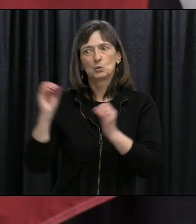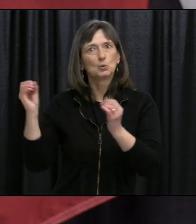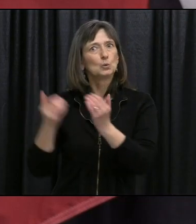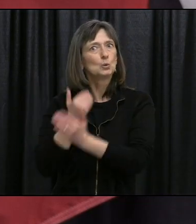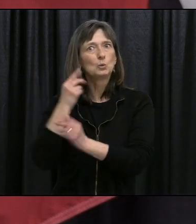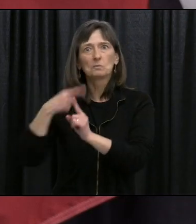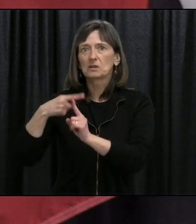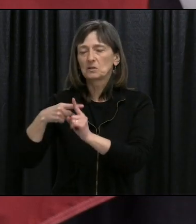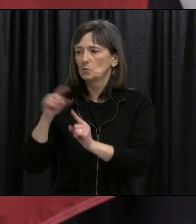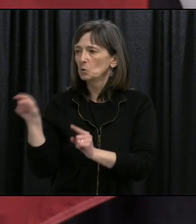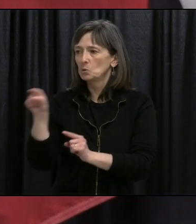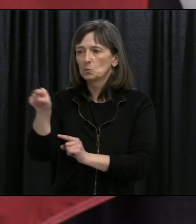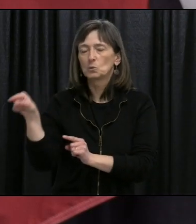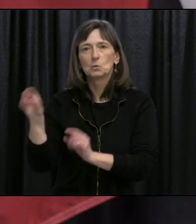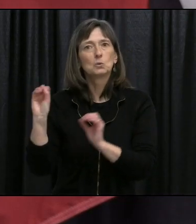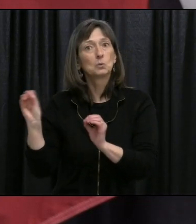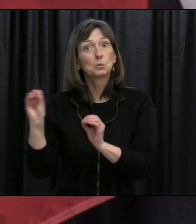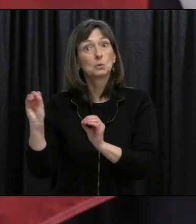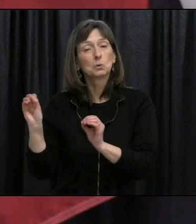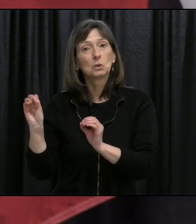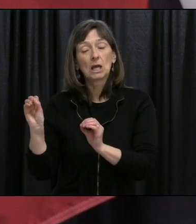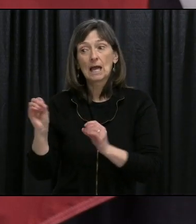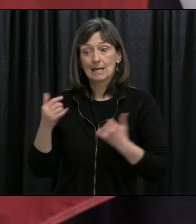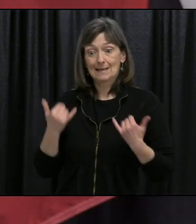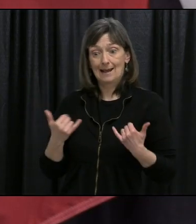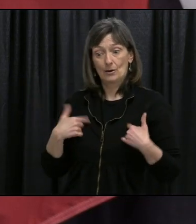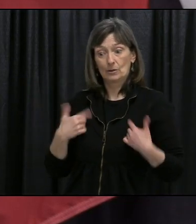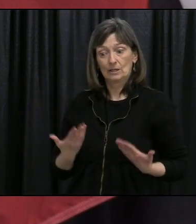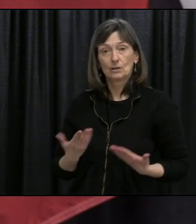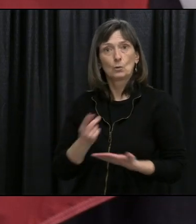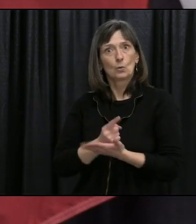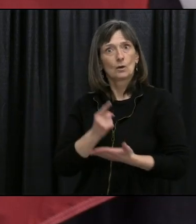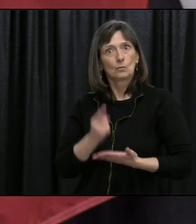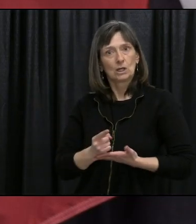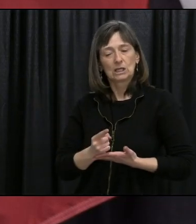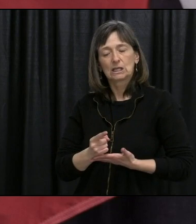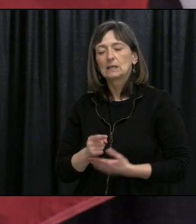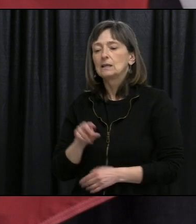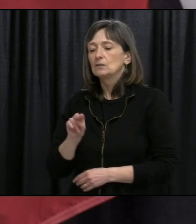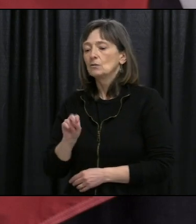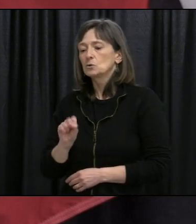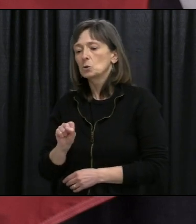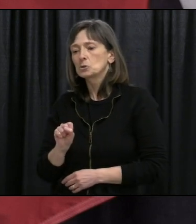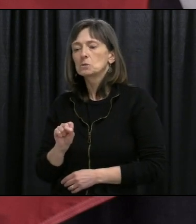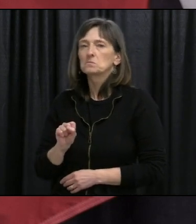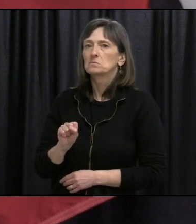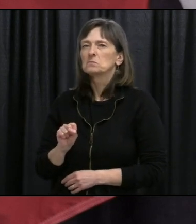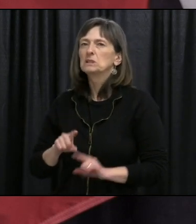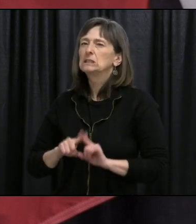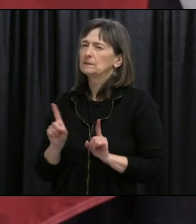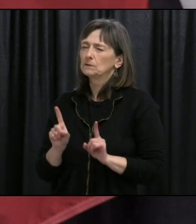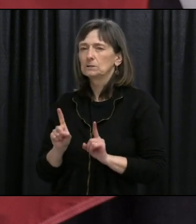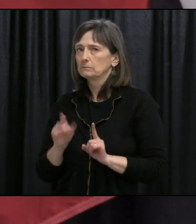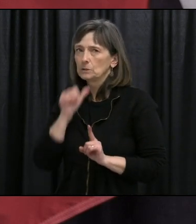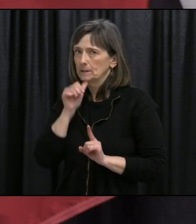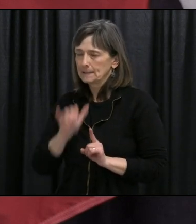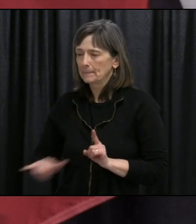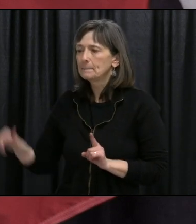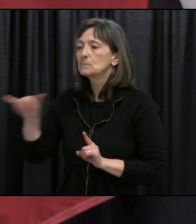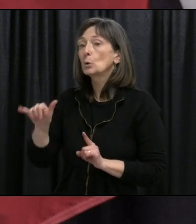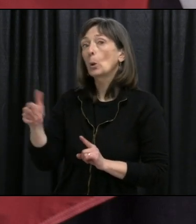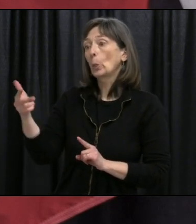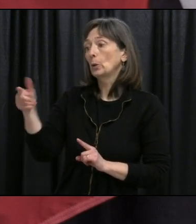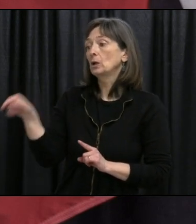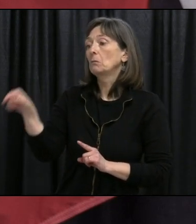new cases, and we've been now literally a week here in Newfoundland and Labrador. Nova Scotia is in a very different place. So there's been